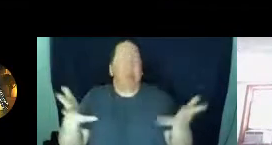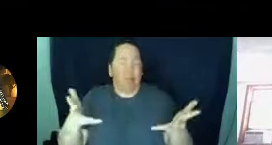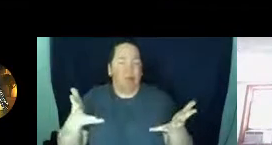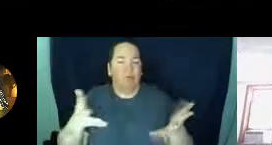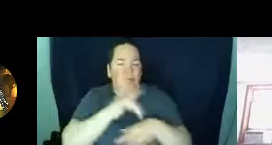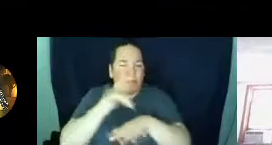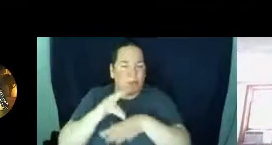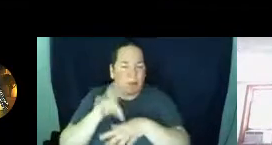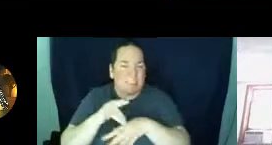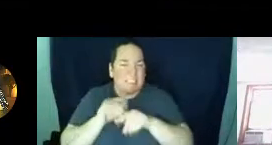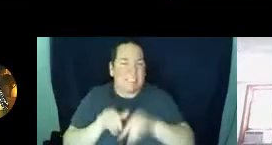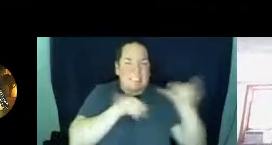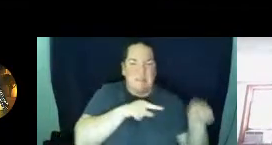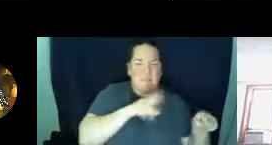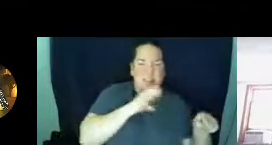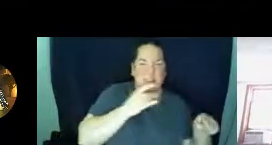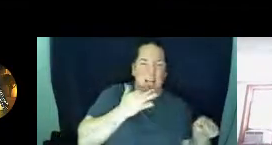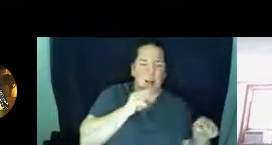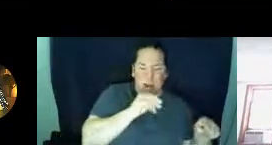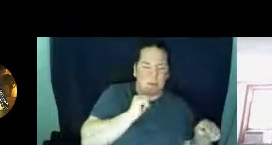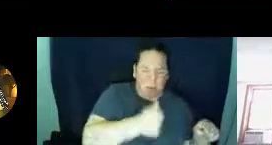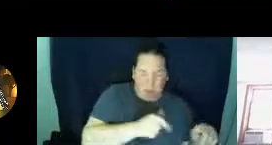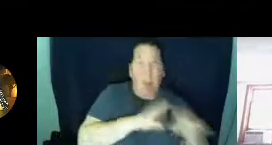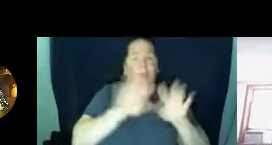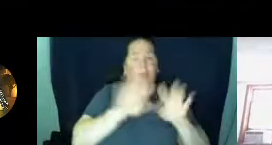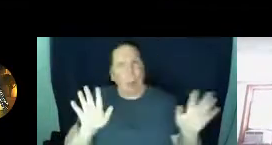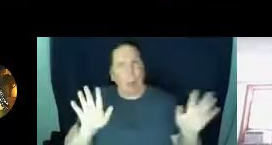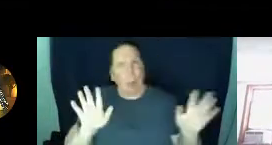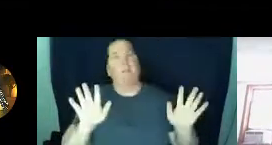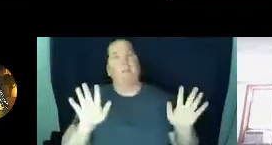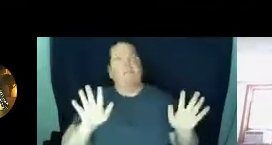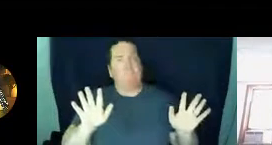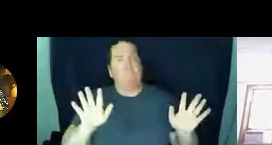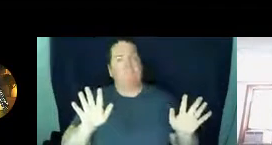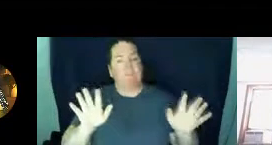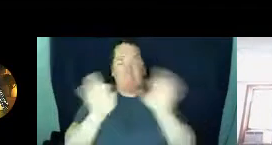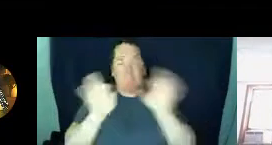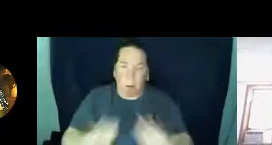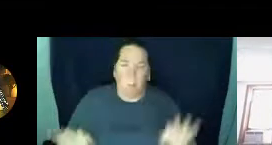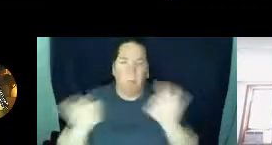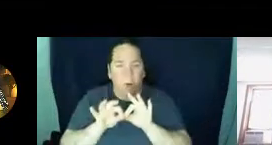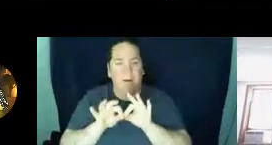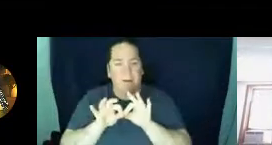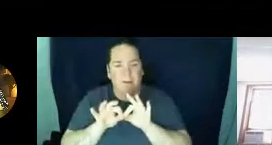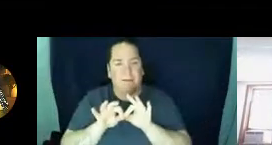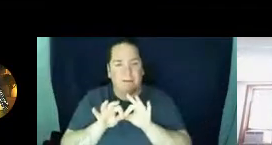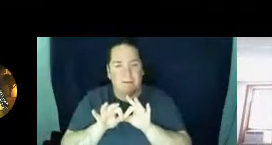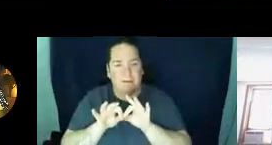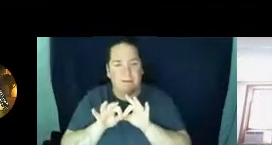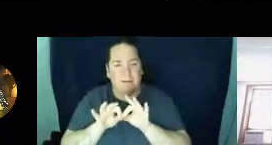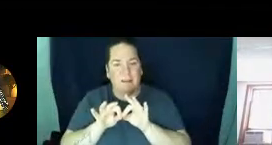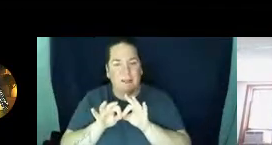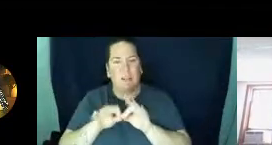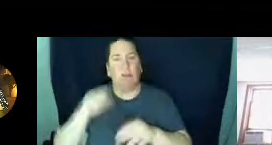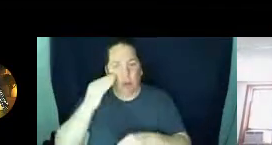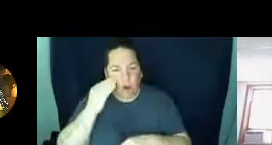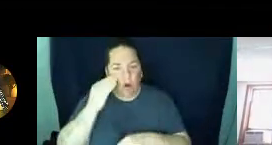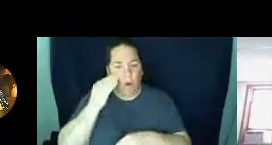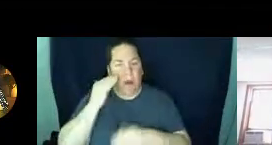course. But I will emphasize the importance of that data and how